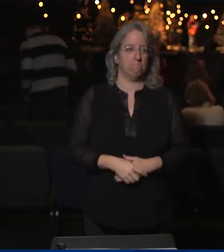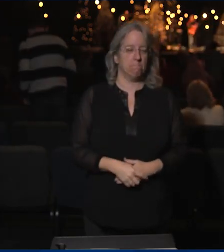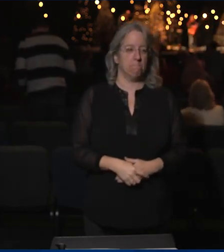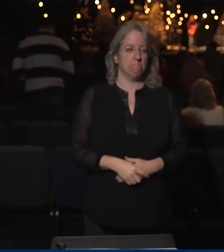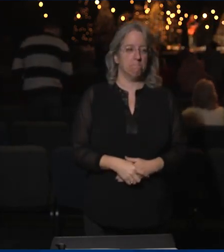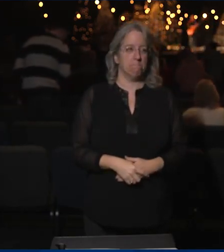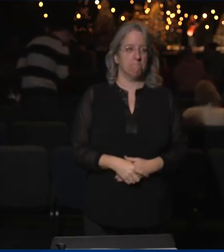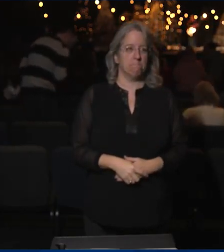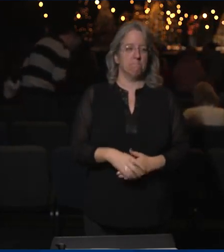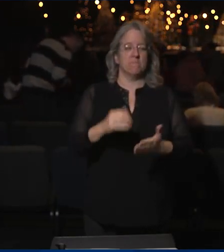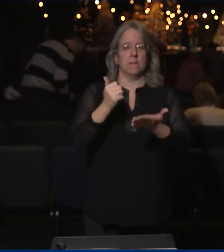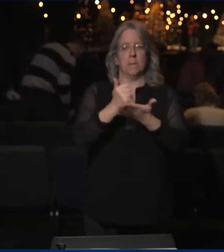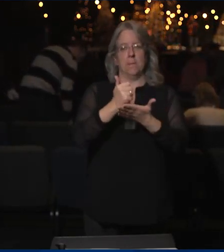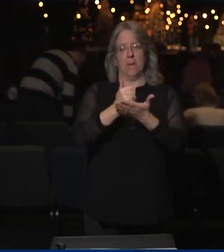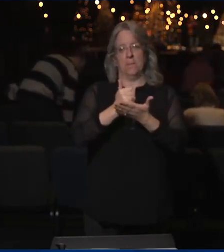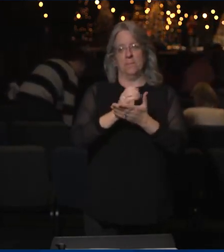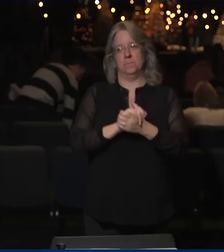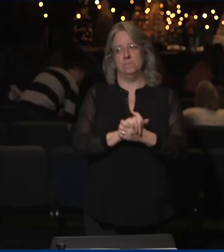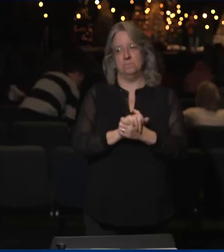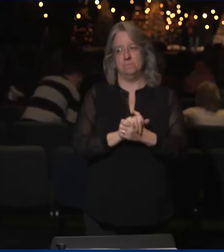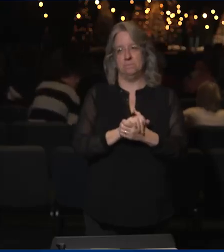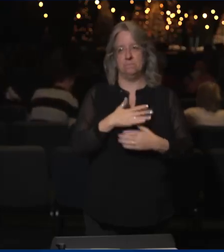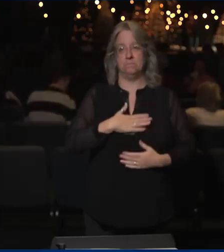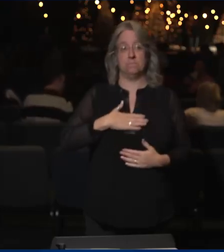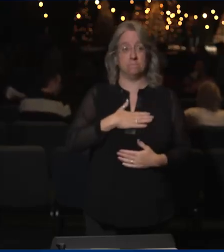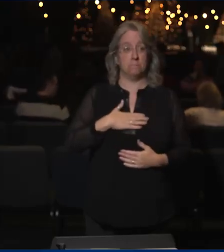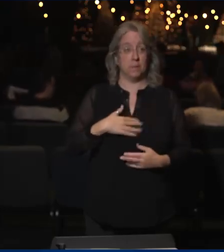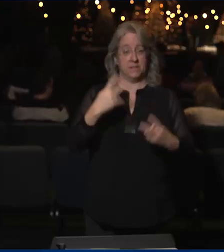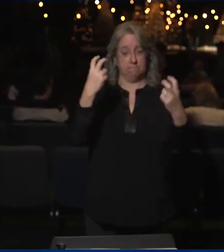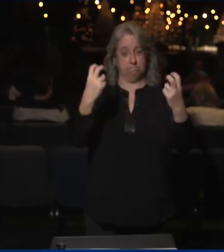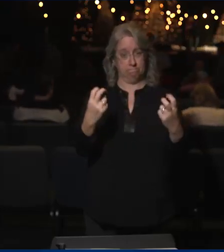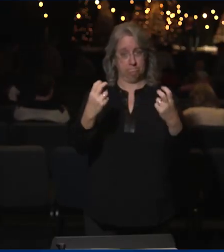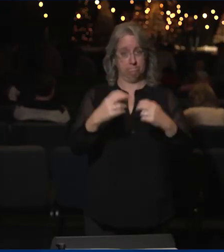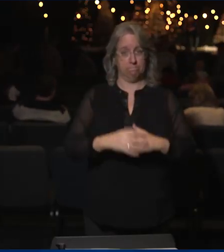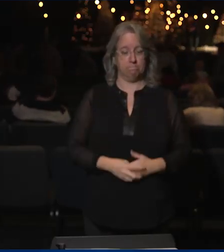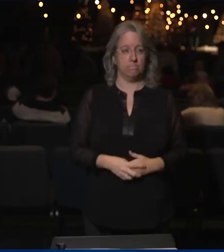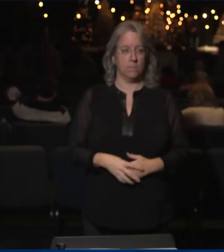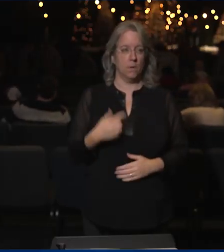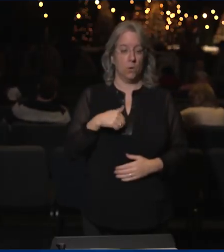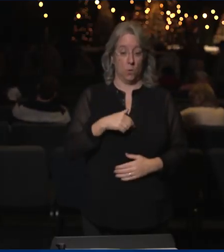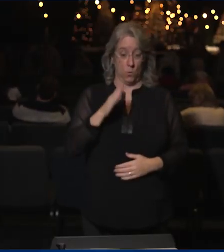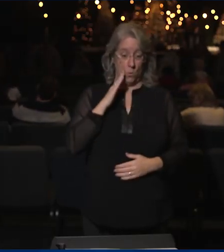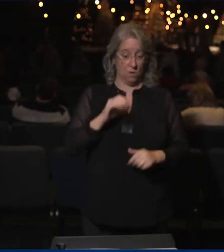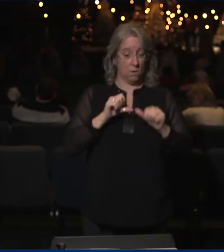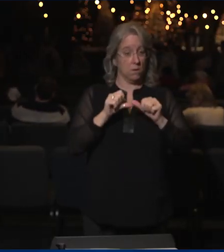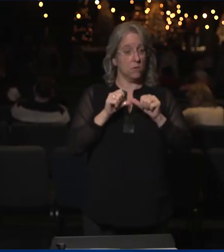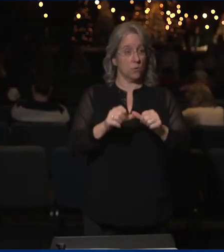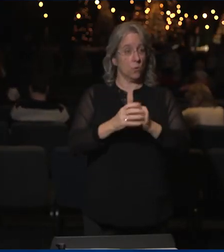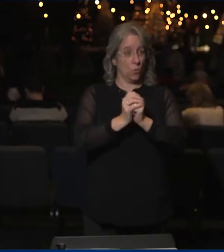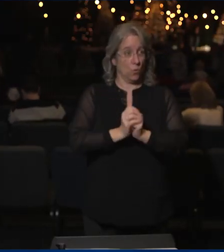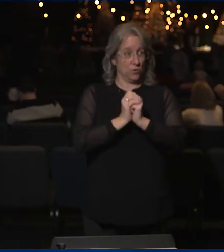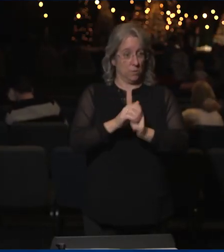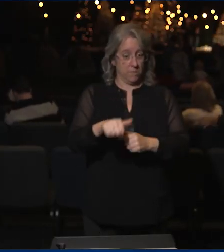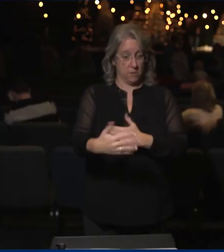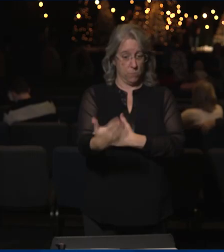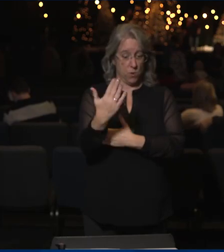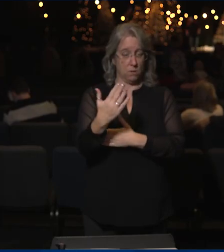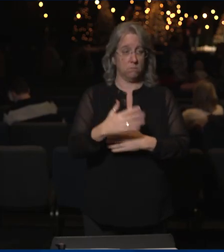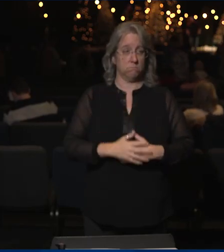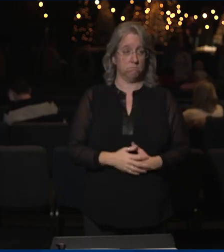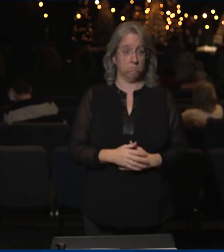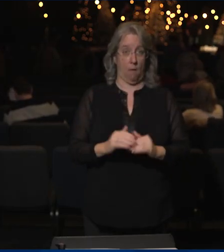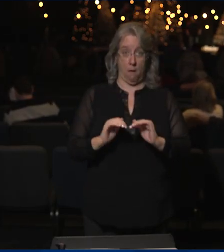Amen. Please be seated. We'll continue our worship this morning by taking a moment to